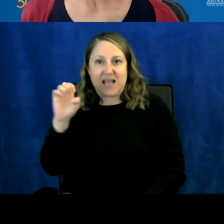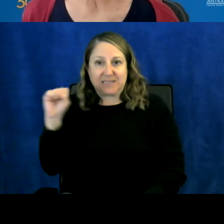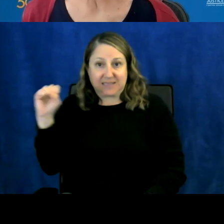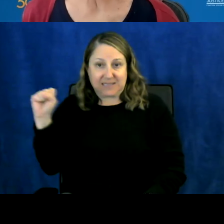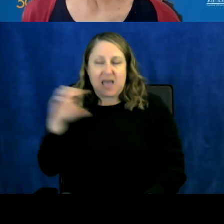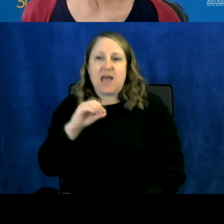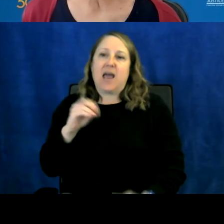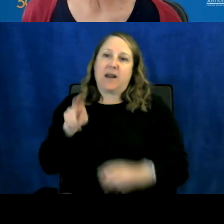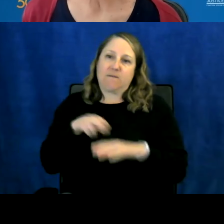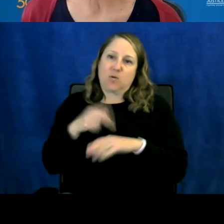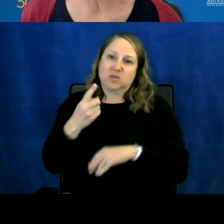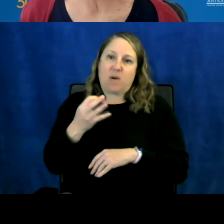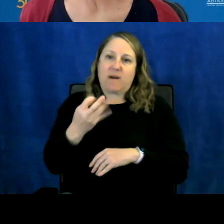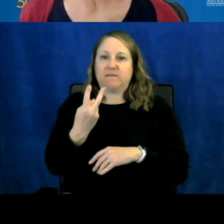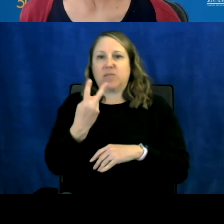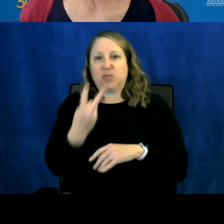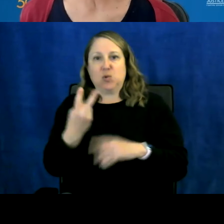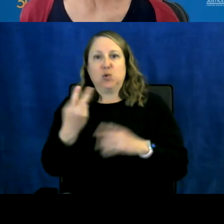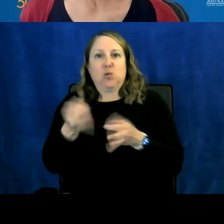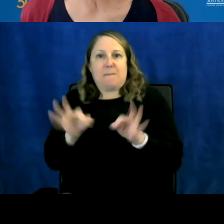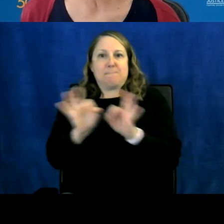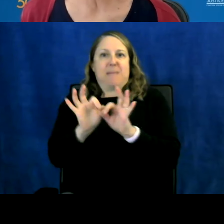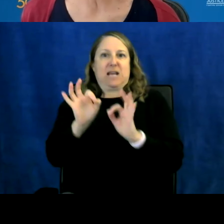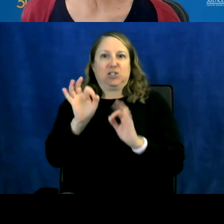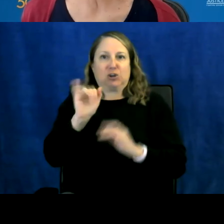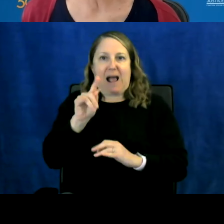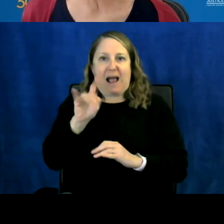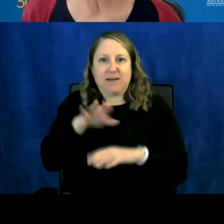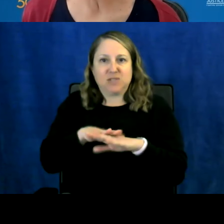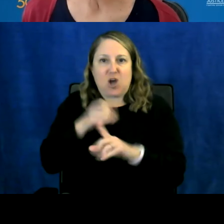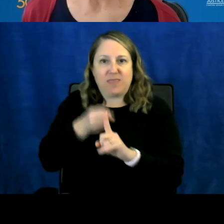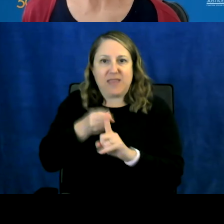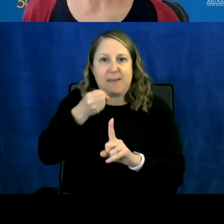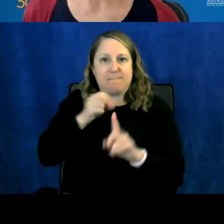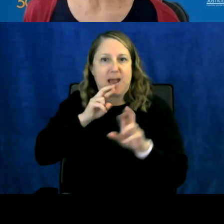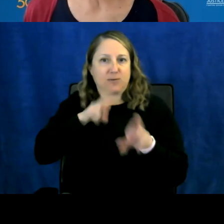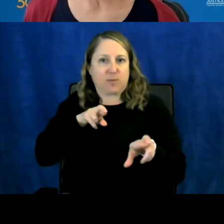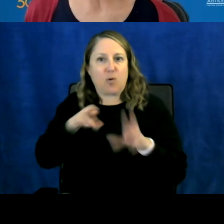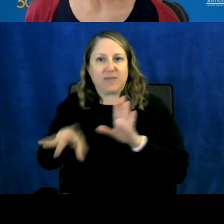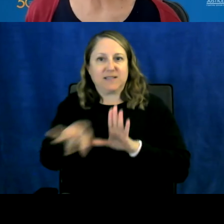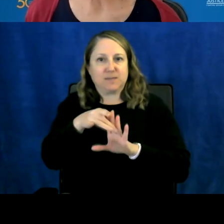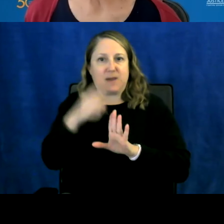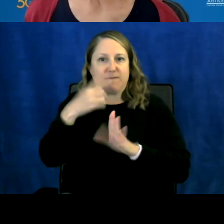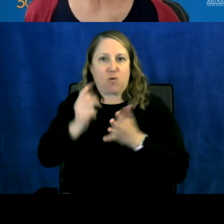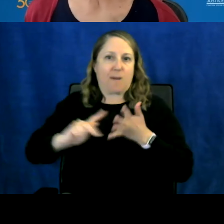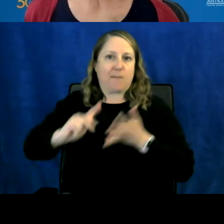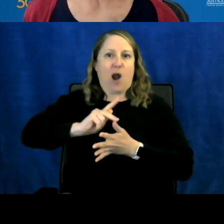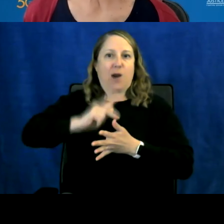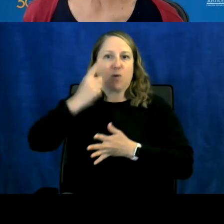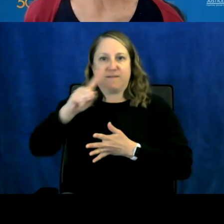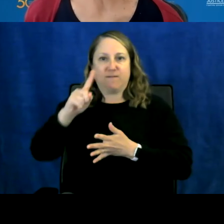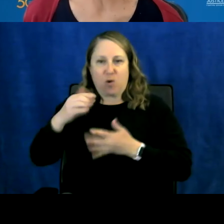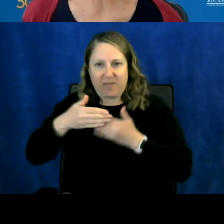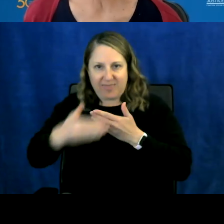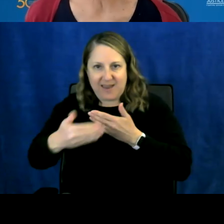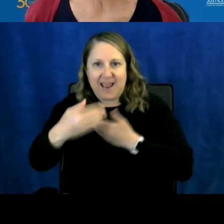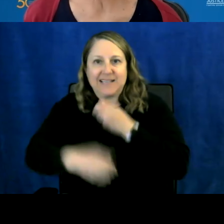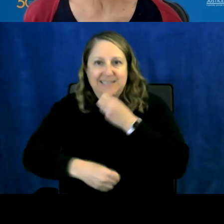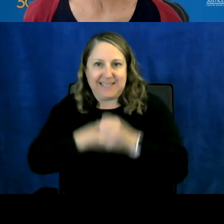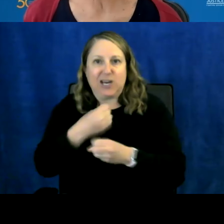major items in the impact report that has been chosen as a priority for the next year of